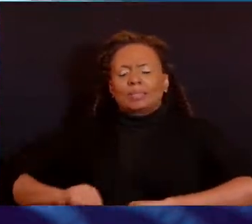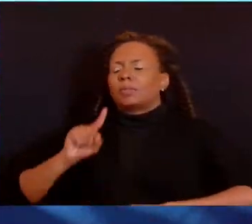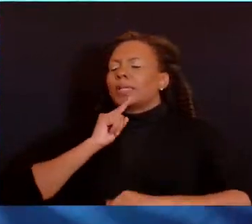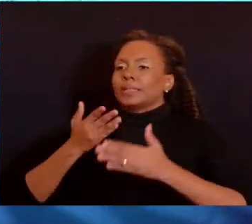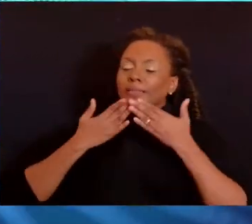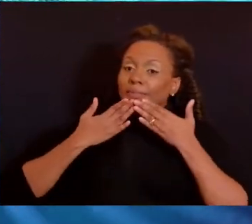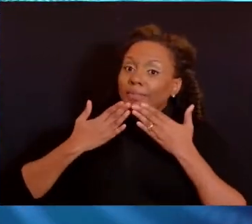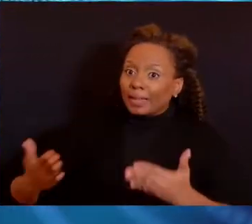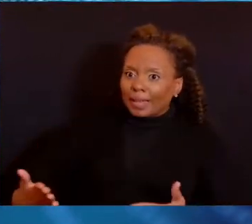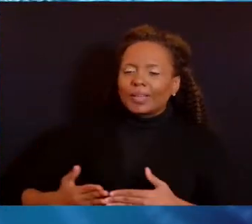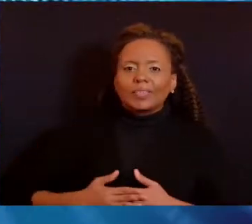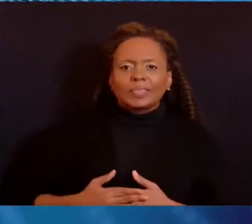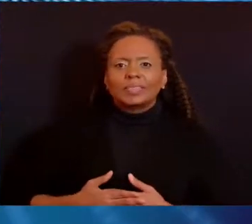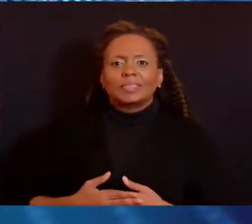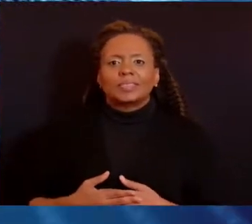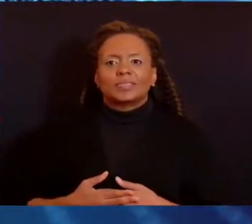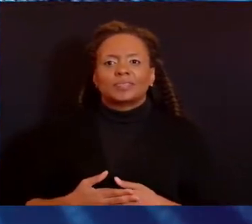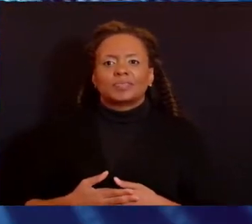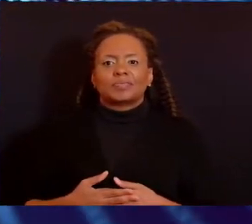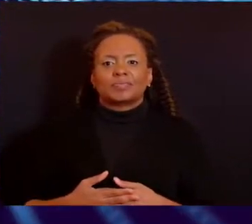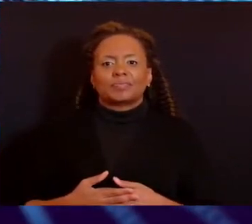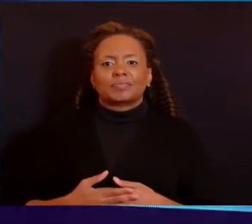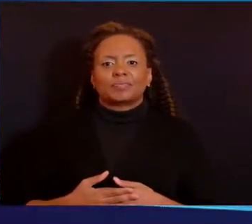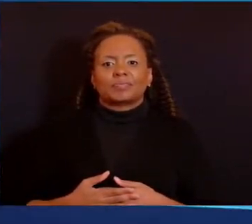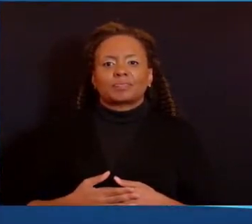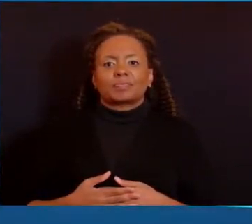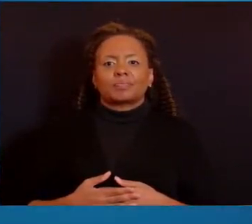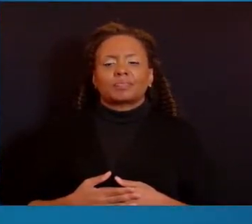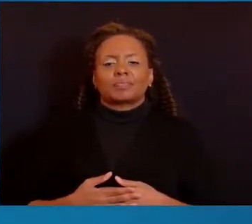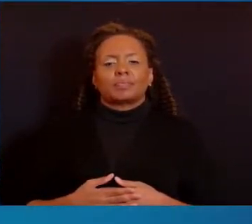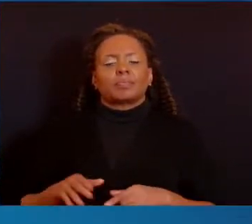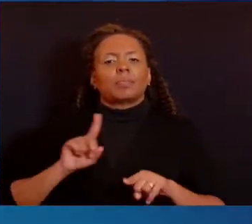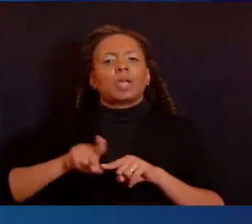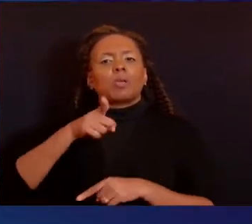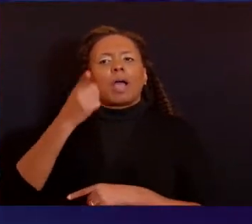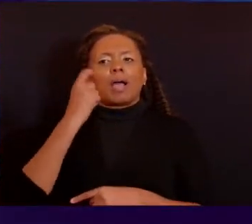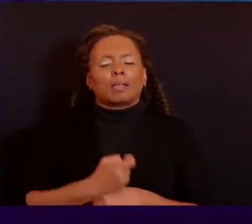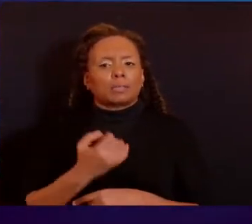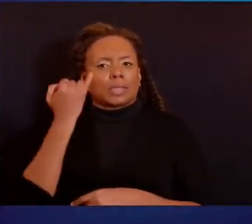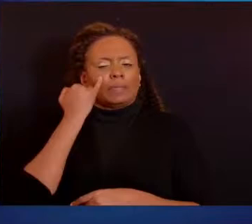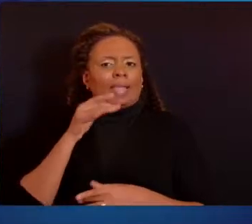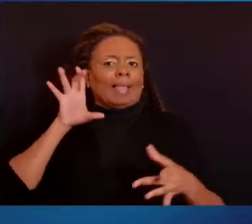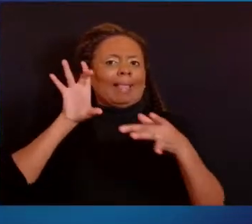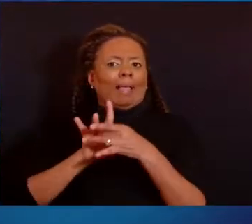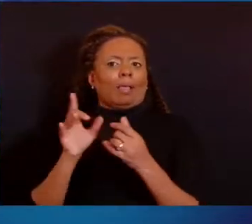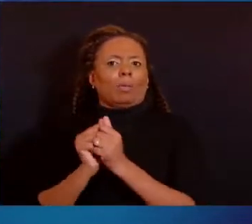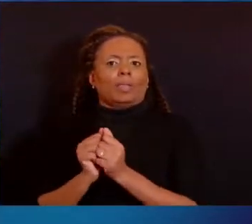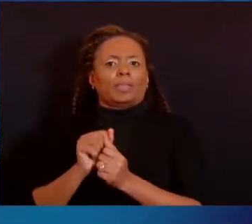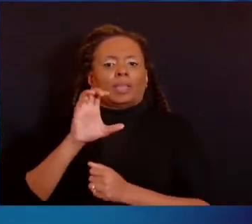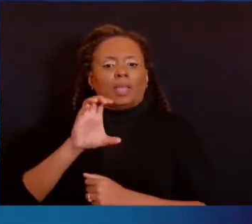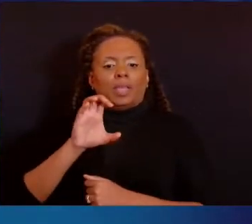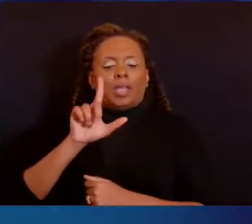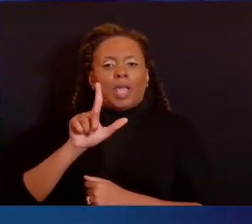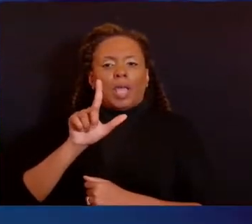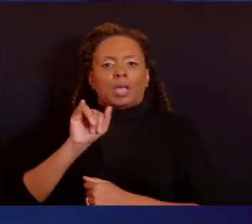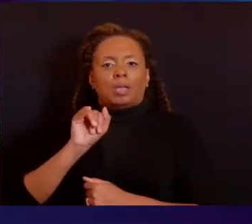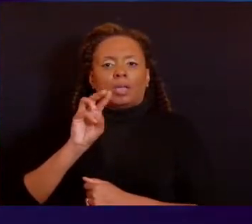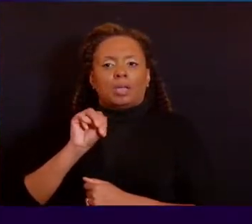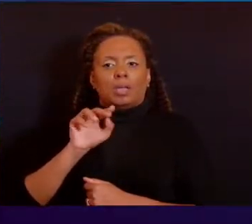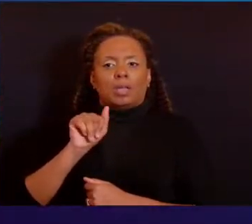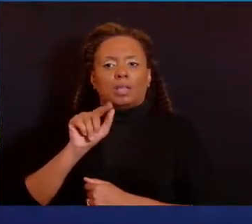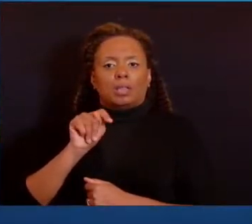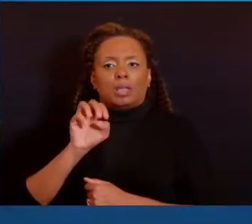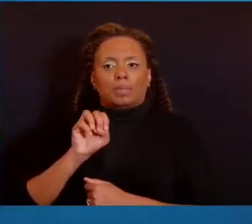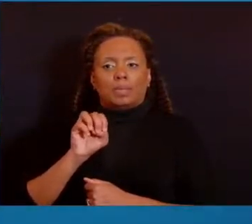for that. But to answer your question about if it has a link with climate change, first, the features